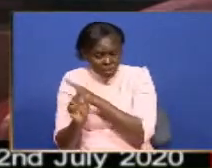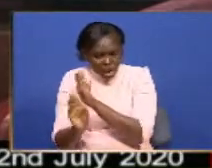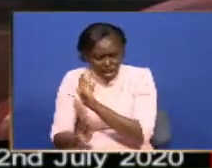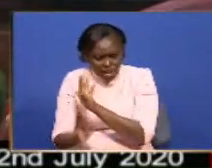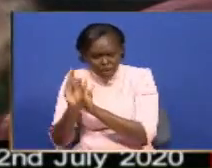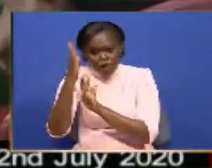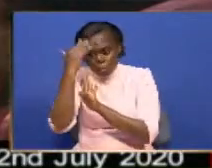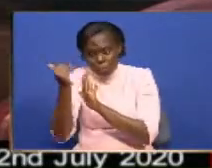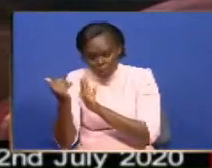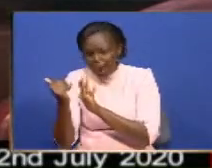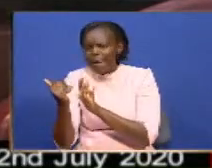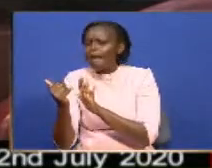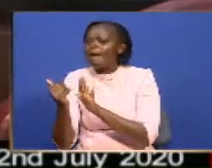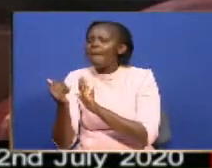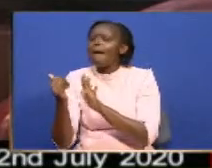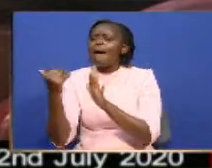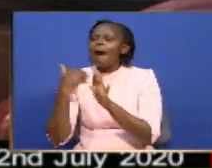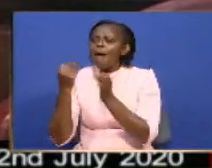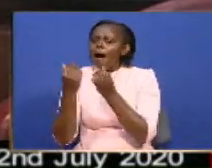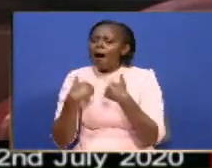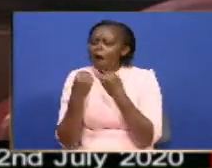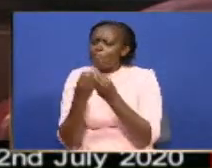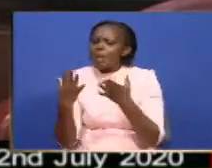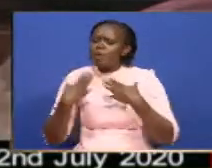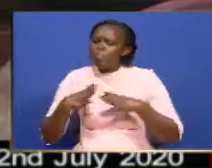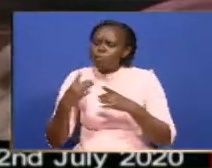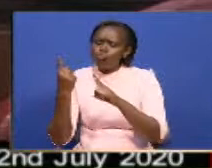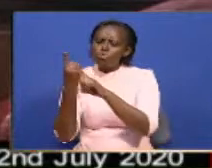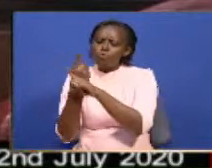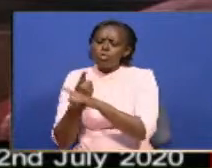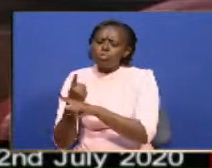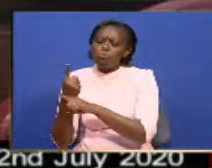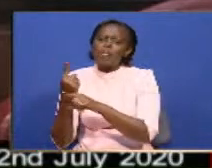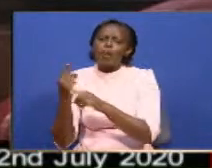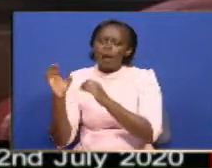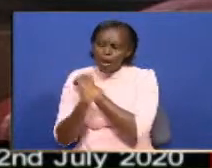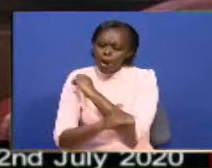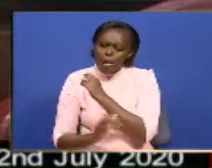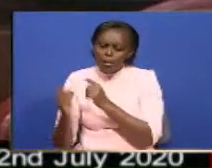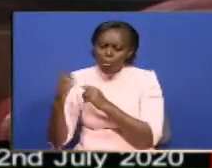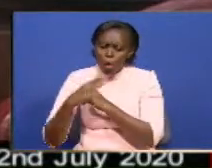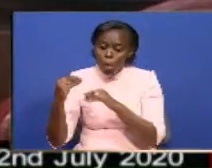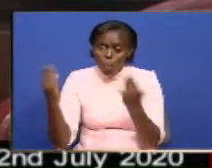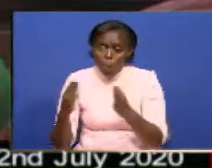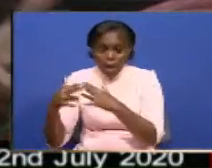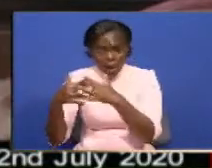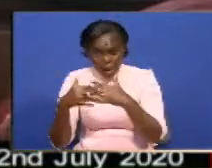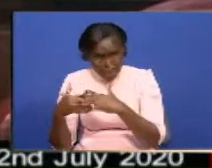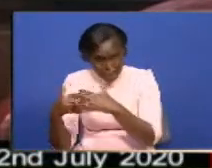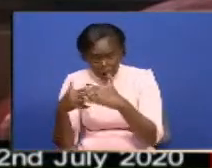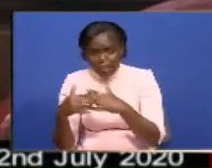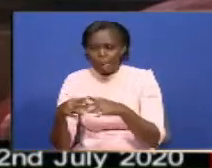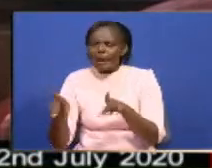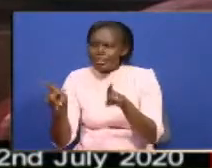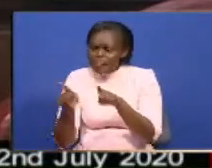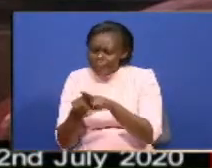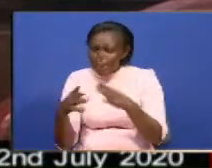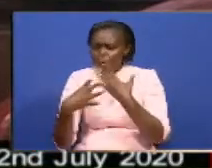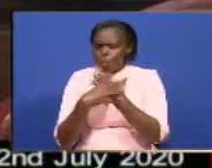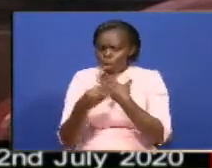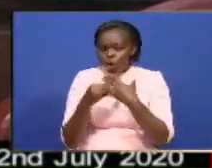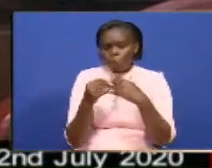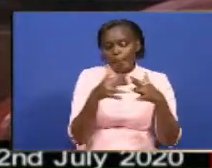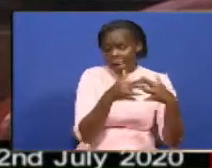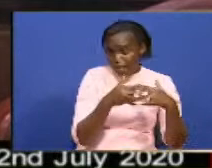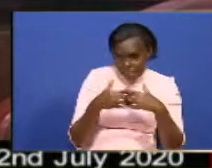Speaker. We can adapt these refugees as immigrants, Honorable Speaker, and use them to steer our economy to greater